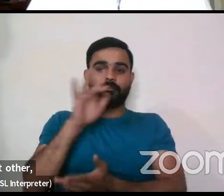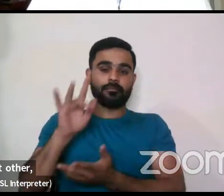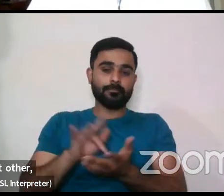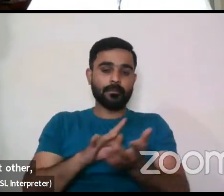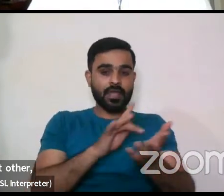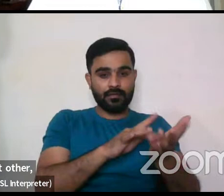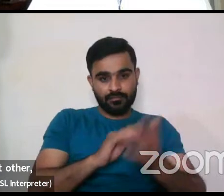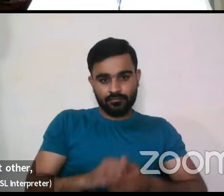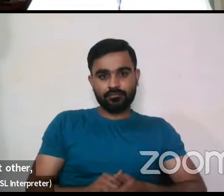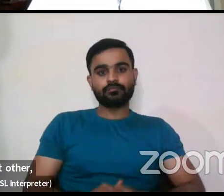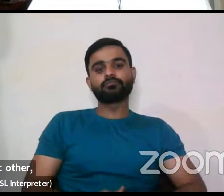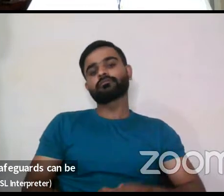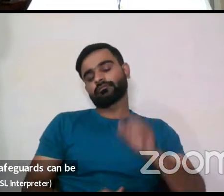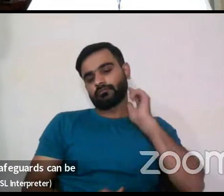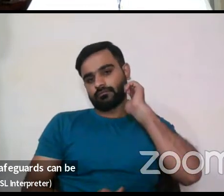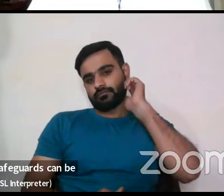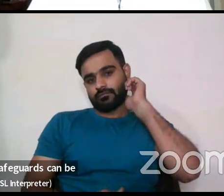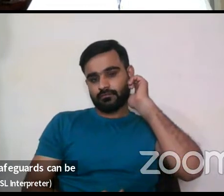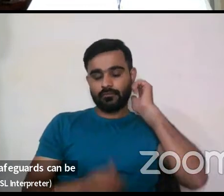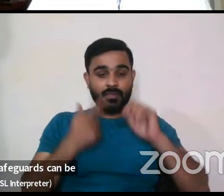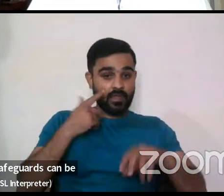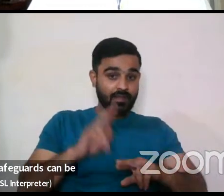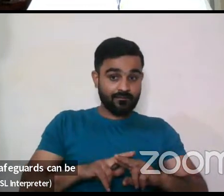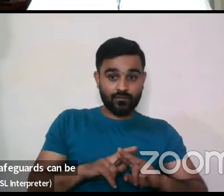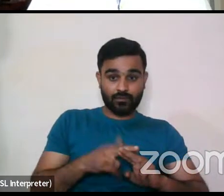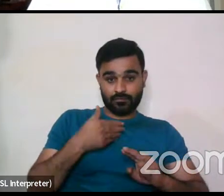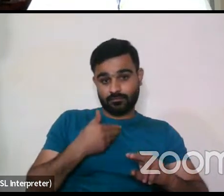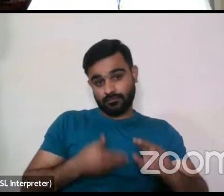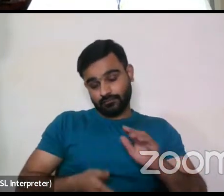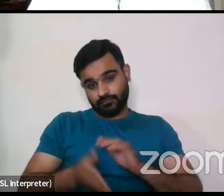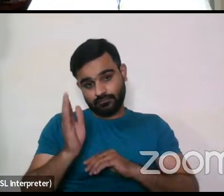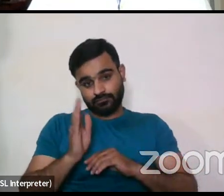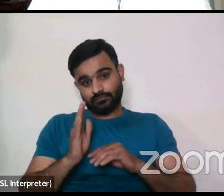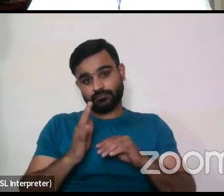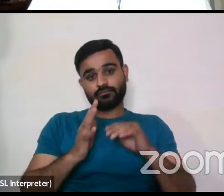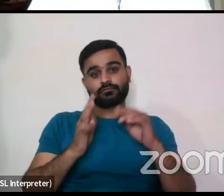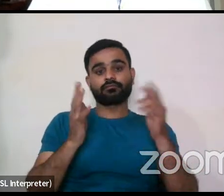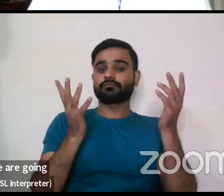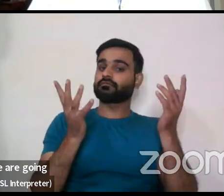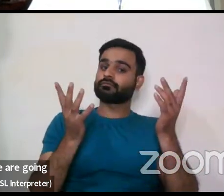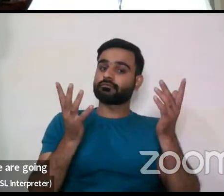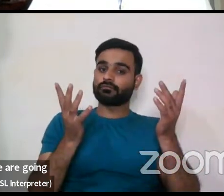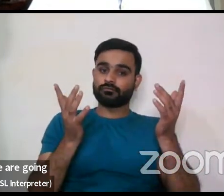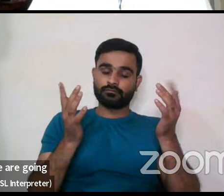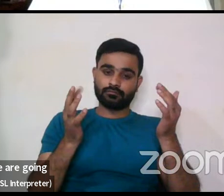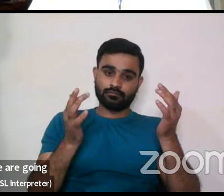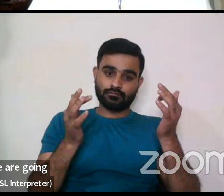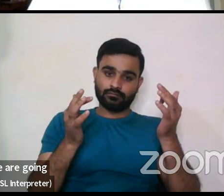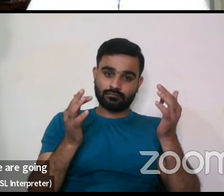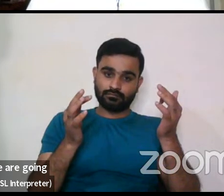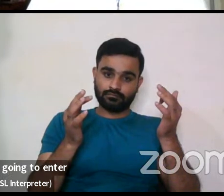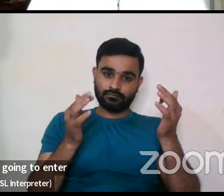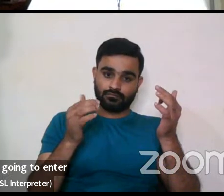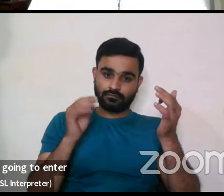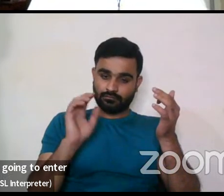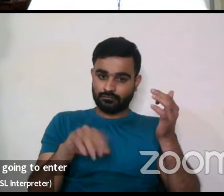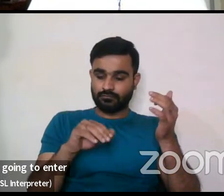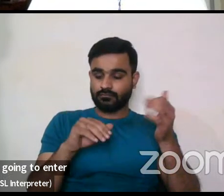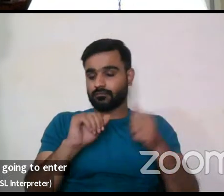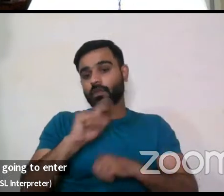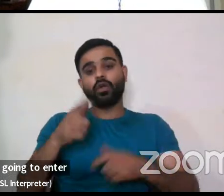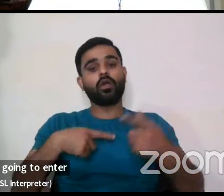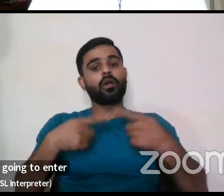instance, if we are going to enter into a WTO, we are going to, have agribusiness